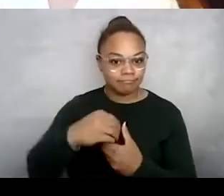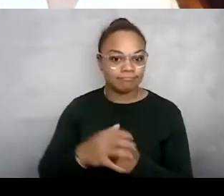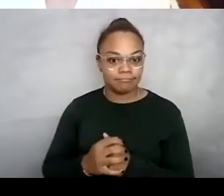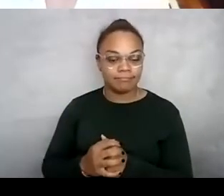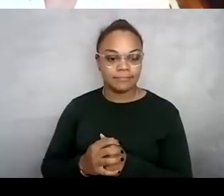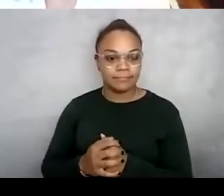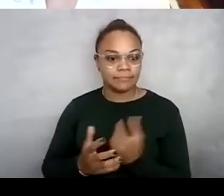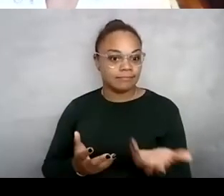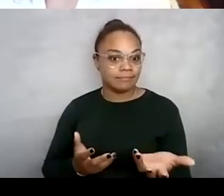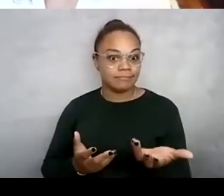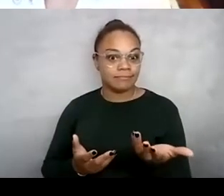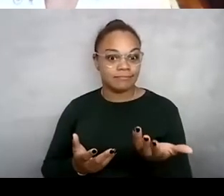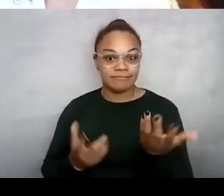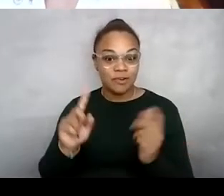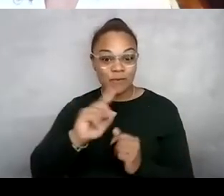where do you start?